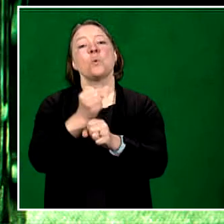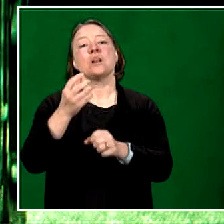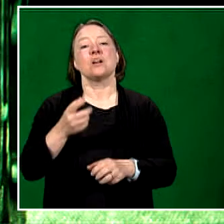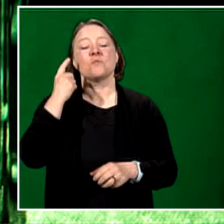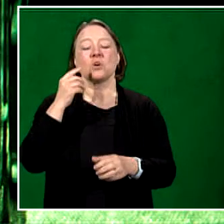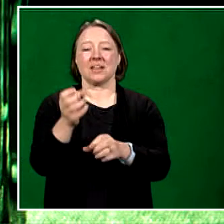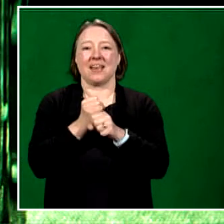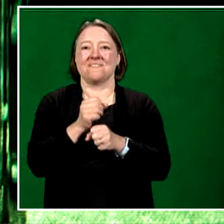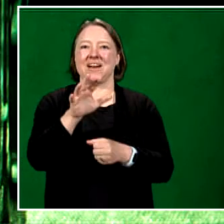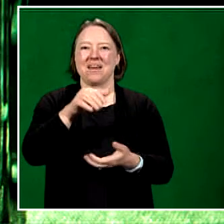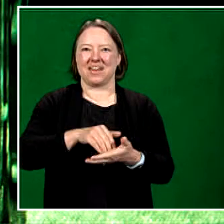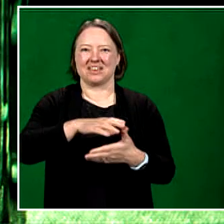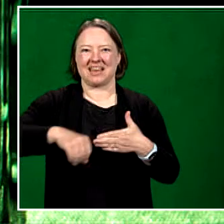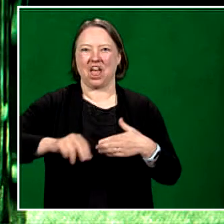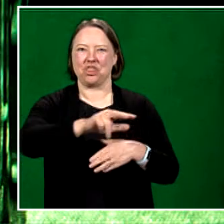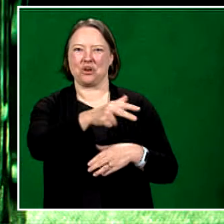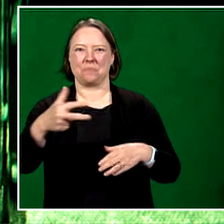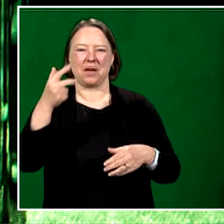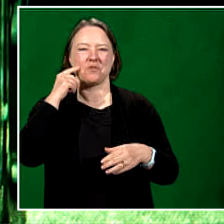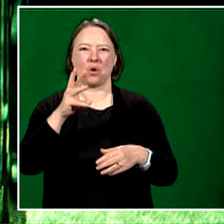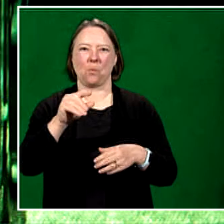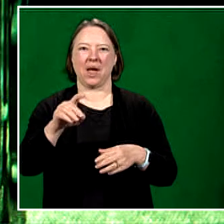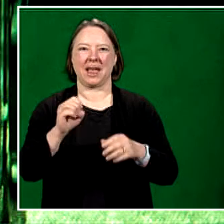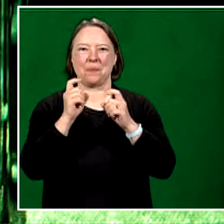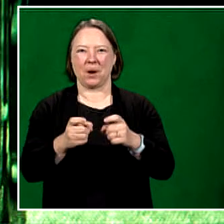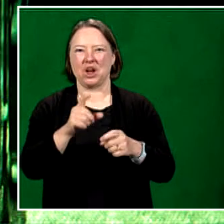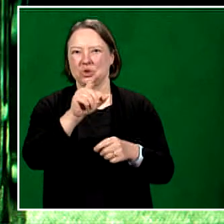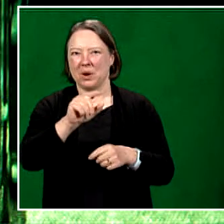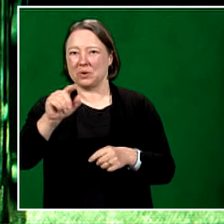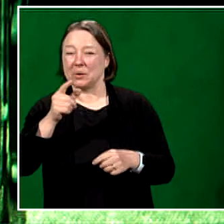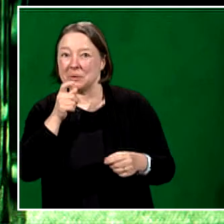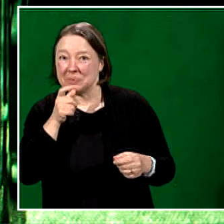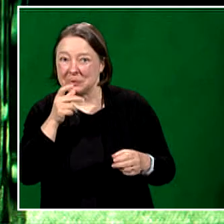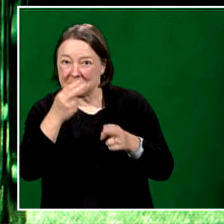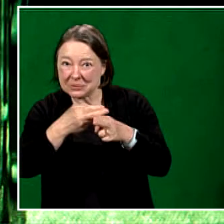and 3rd place in Wege Prize 2020 is...